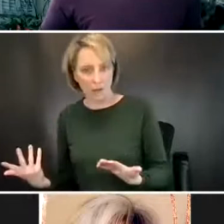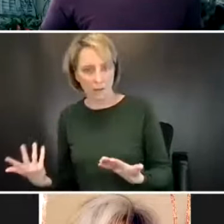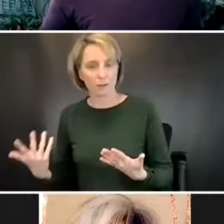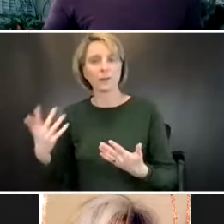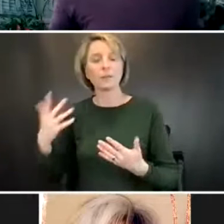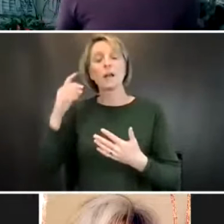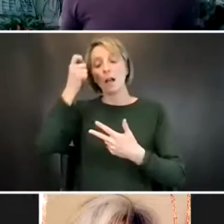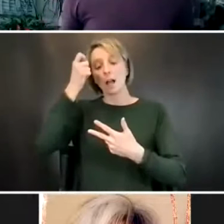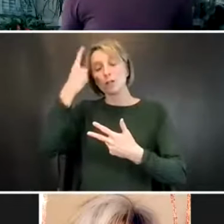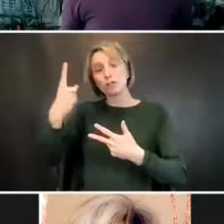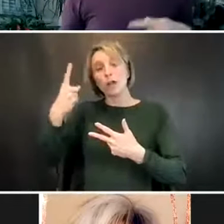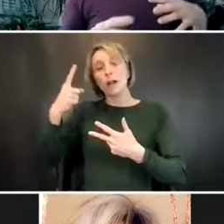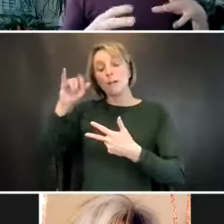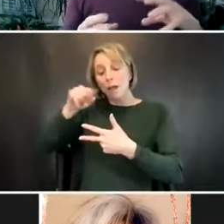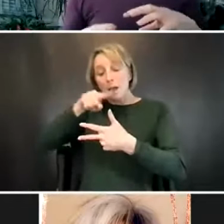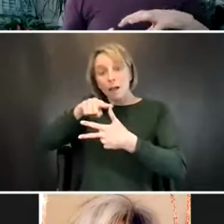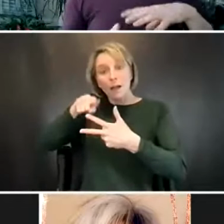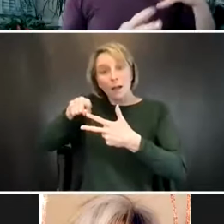on the